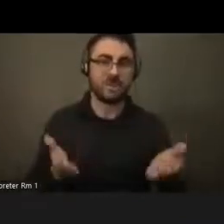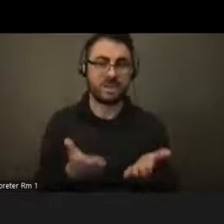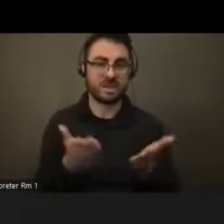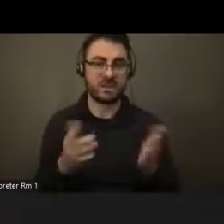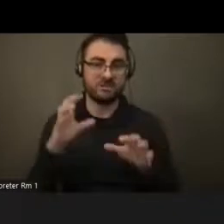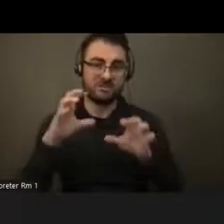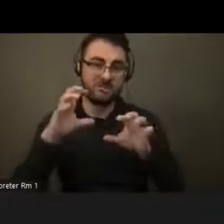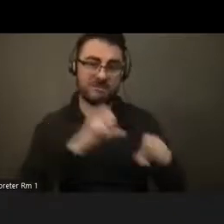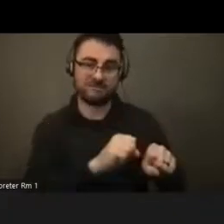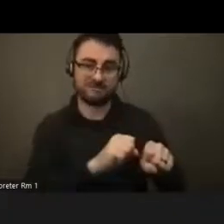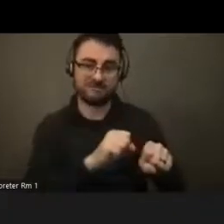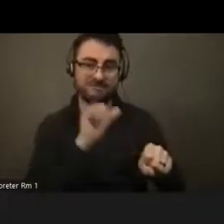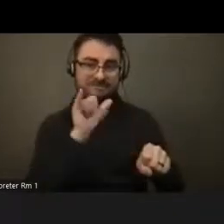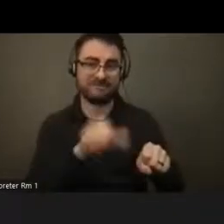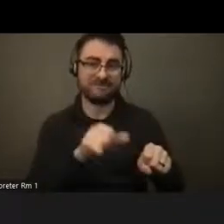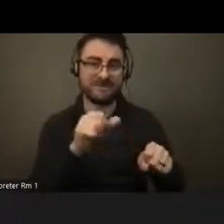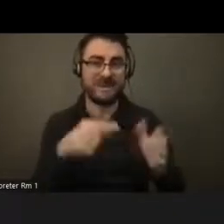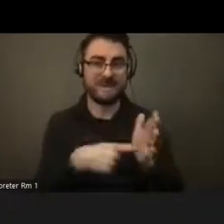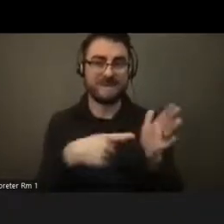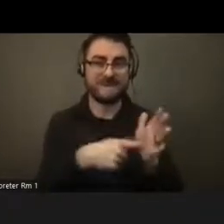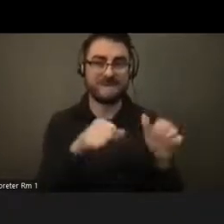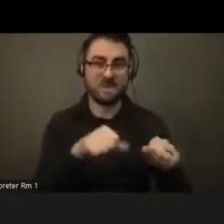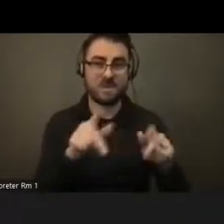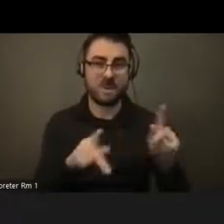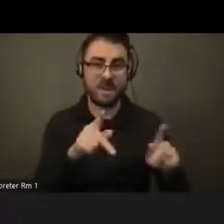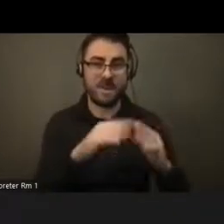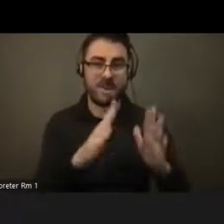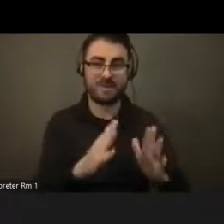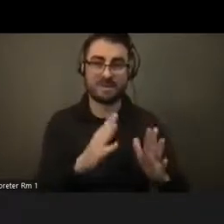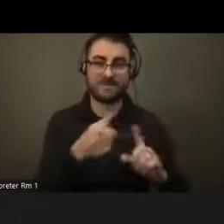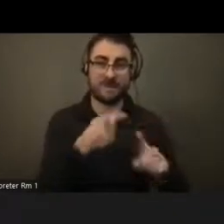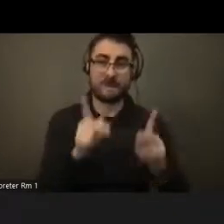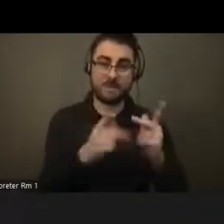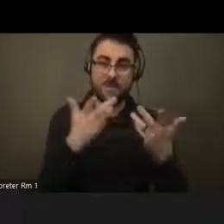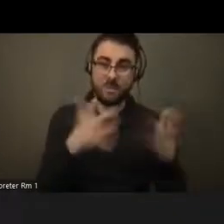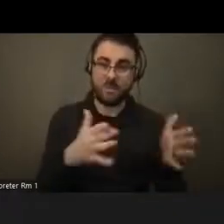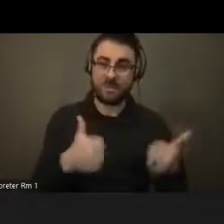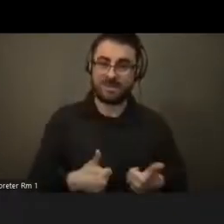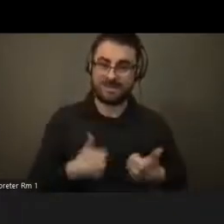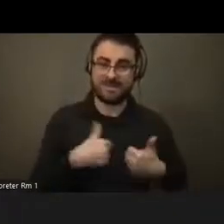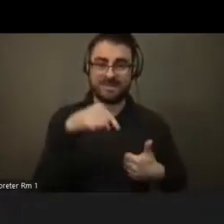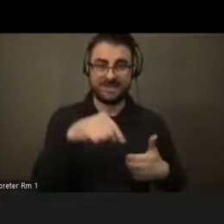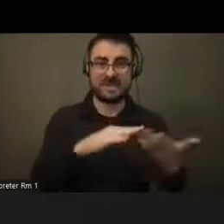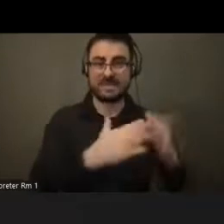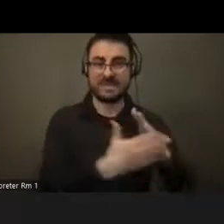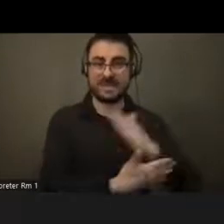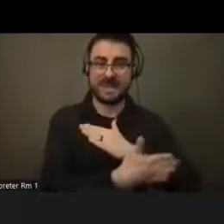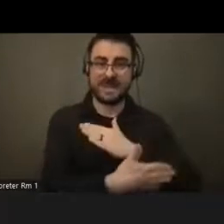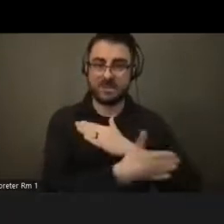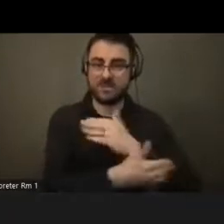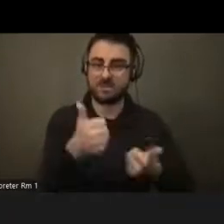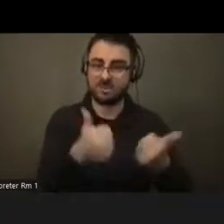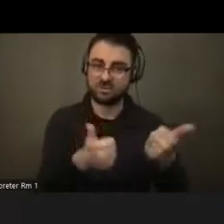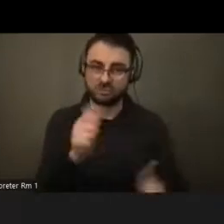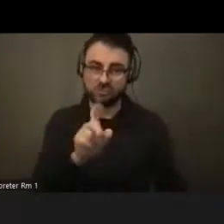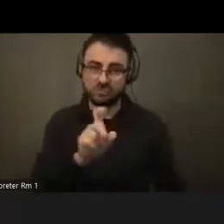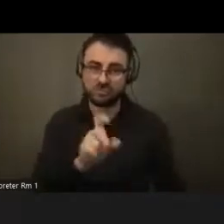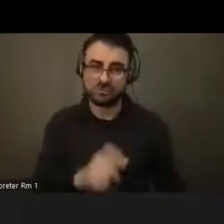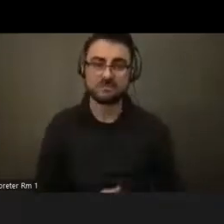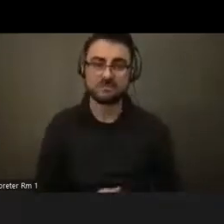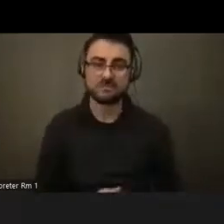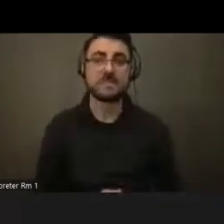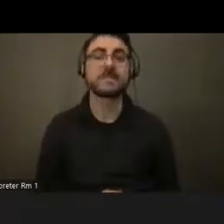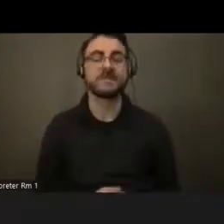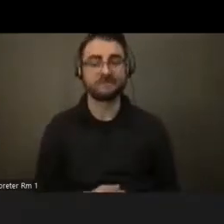that affordable housing away from the people who live here? That's a good question, Mr. Johnson. Thank you for asking